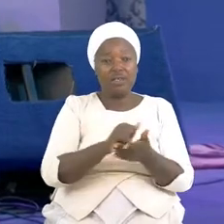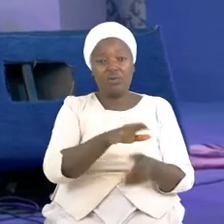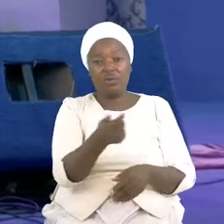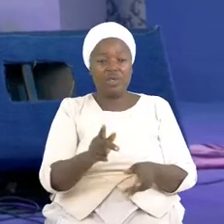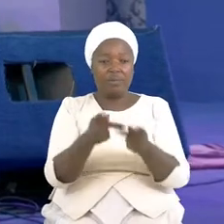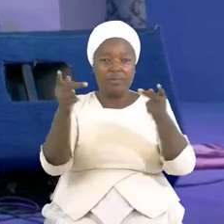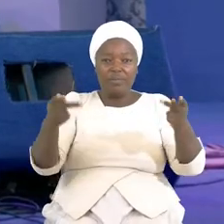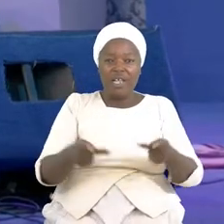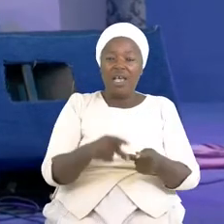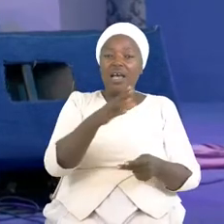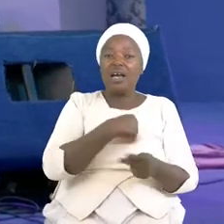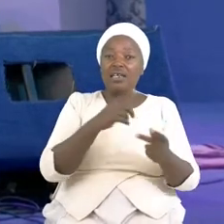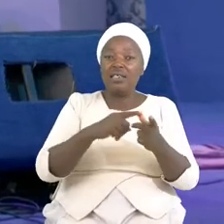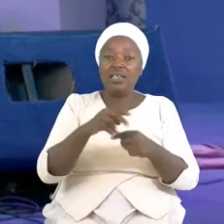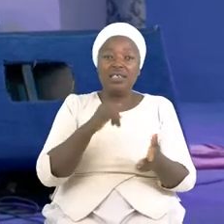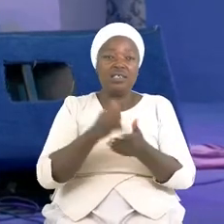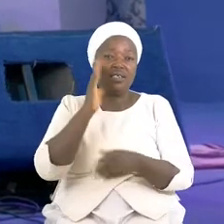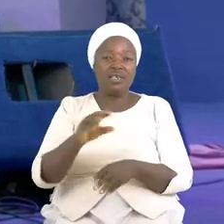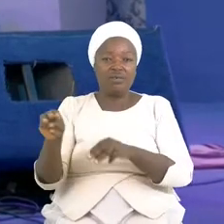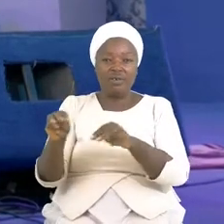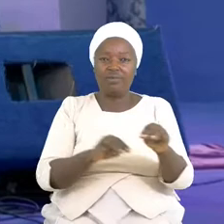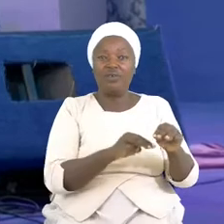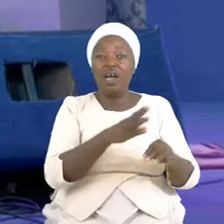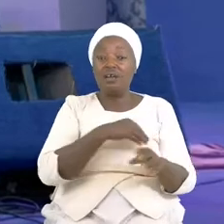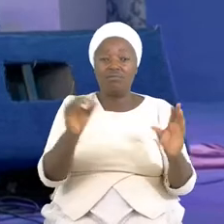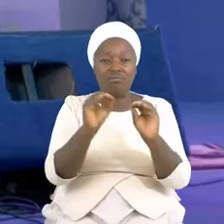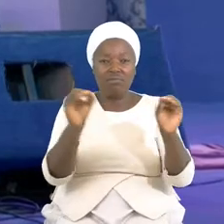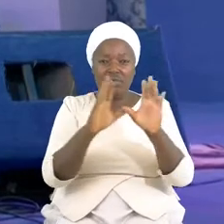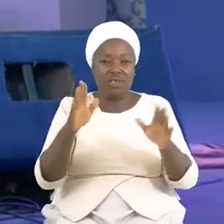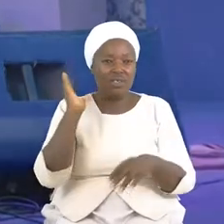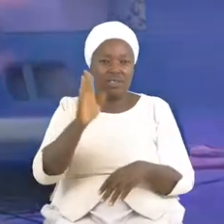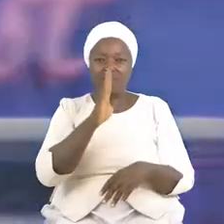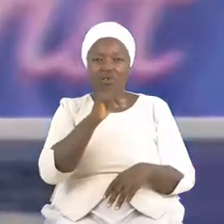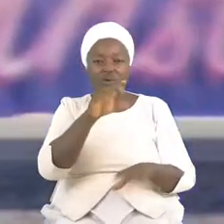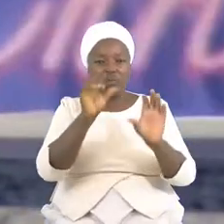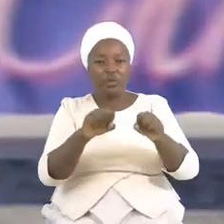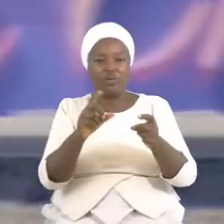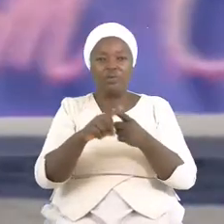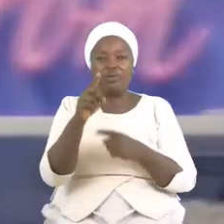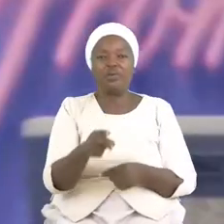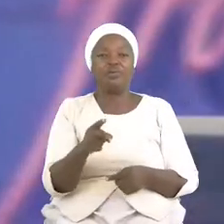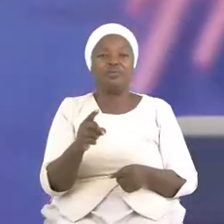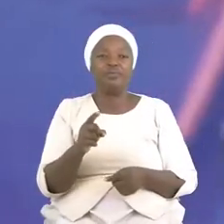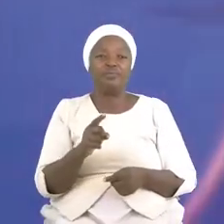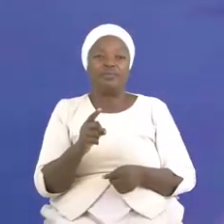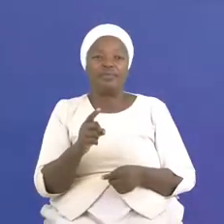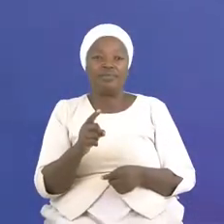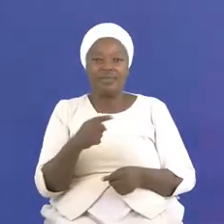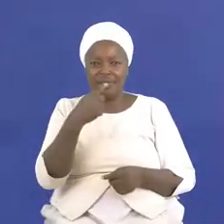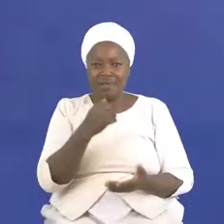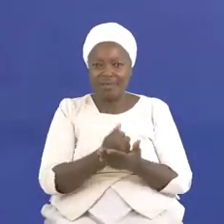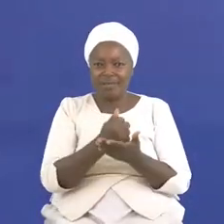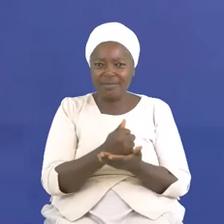and it shall remove, and nothing shall be impossible unto you. You know, we've